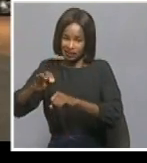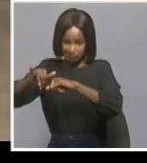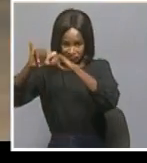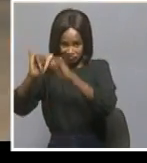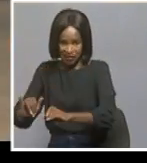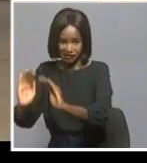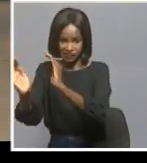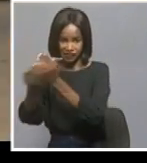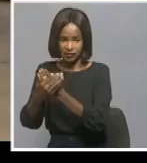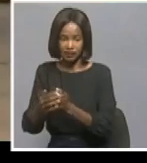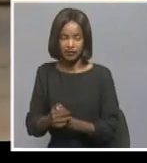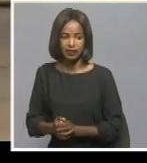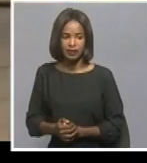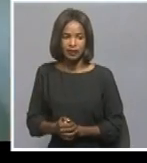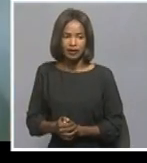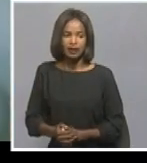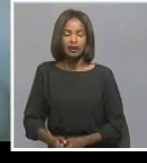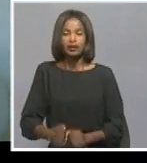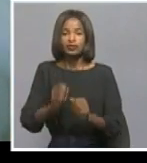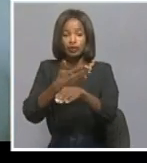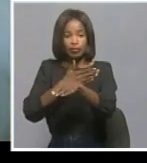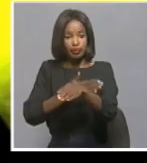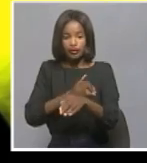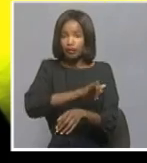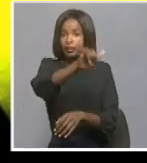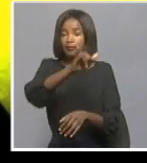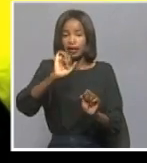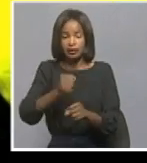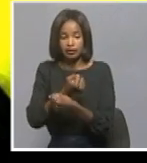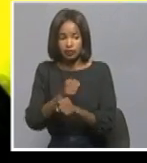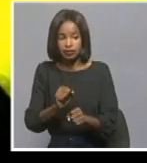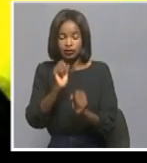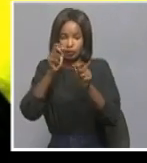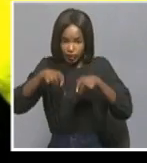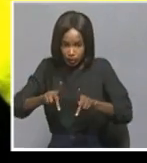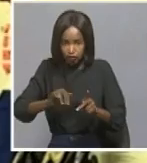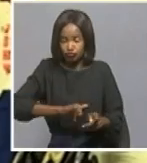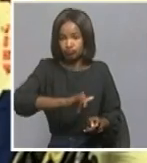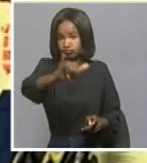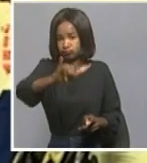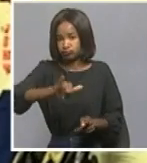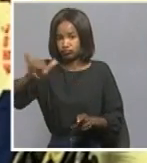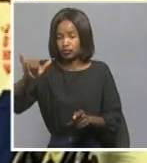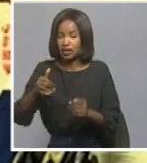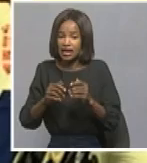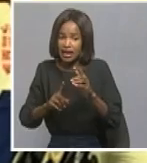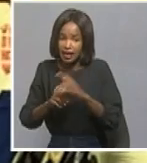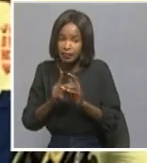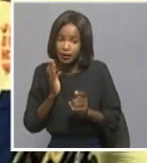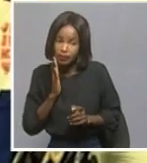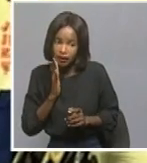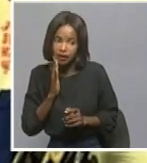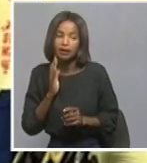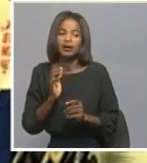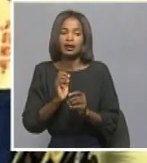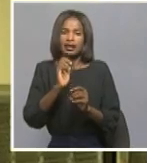No exit from the country will be facilitated without prior permission to do so, and permission to travel will only be granted